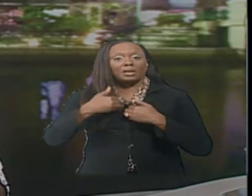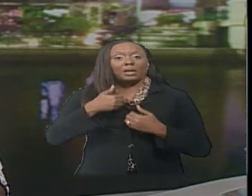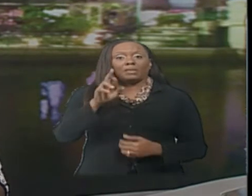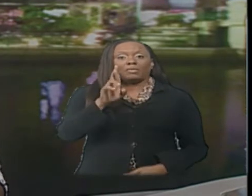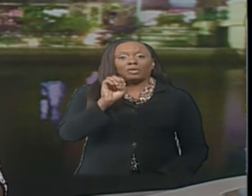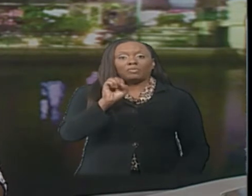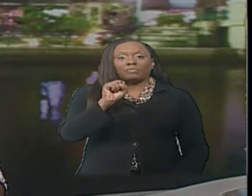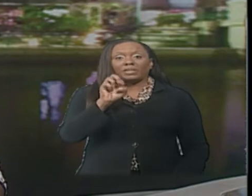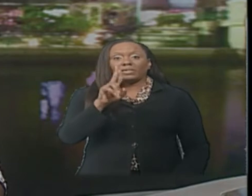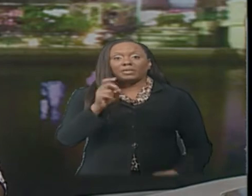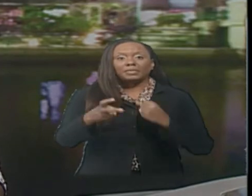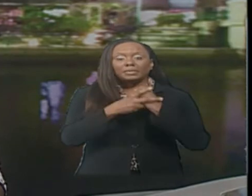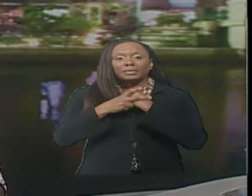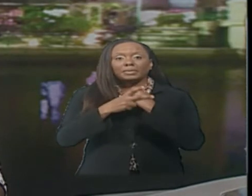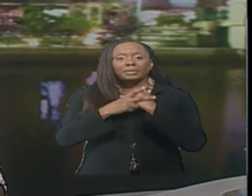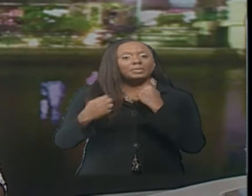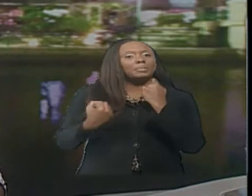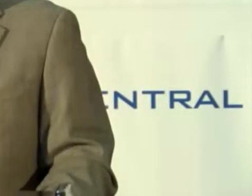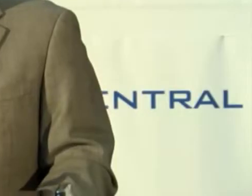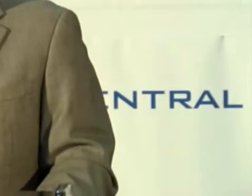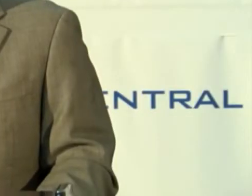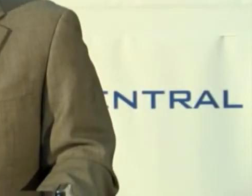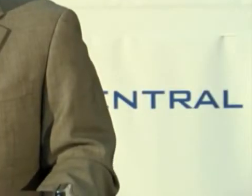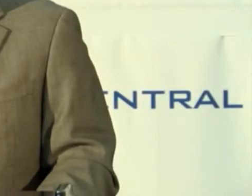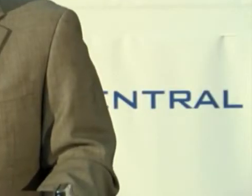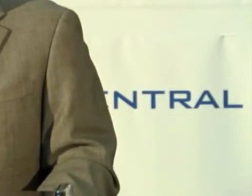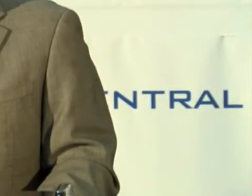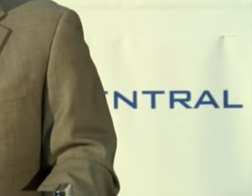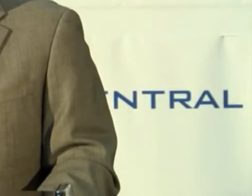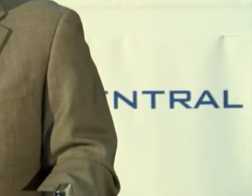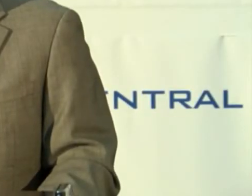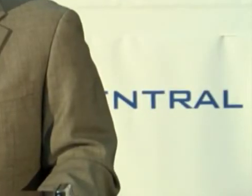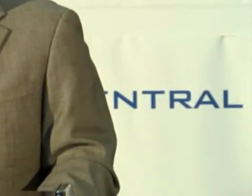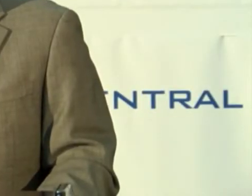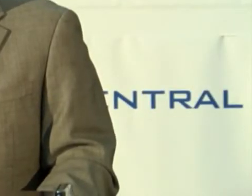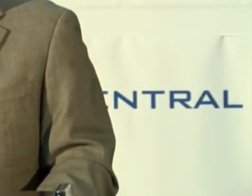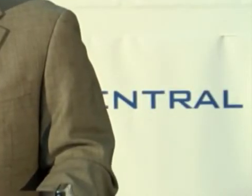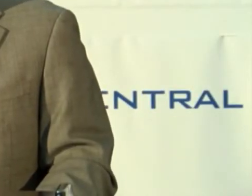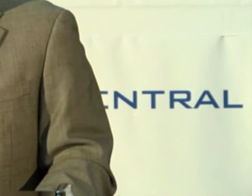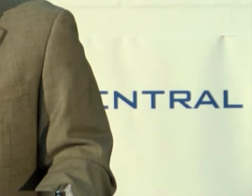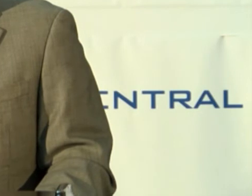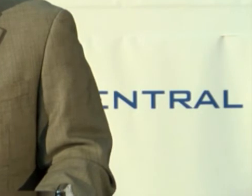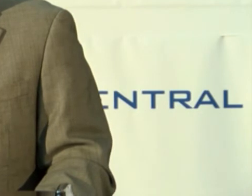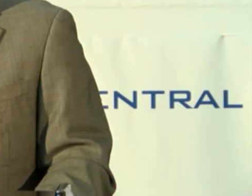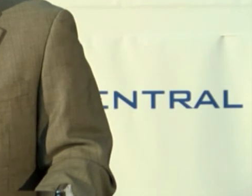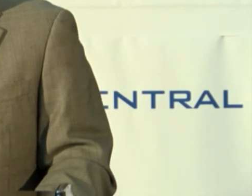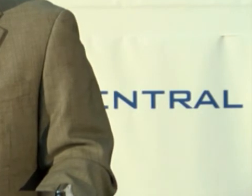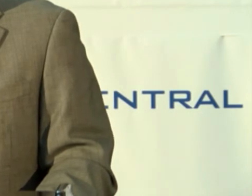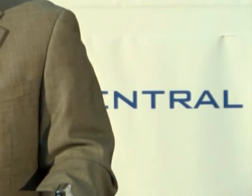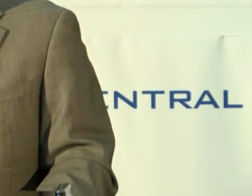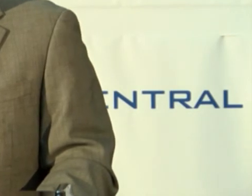of the exchange rate. Therefore, given the broad commitment to